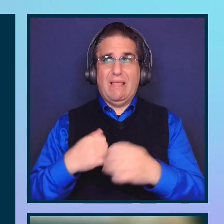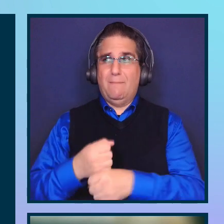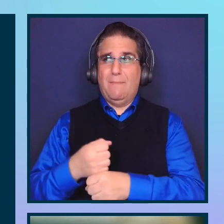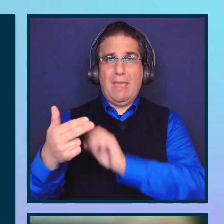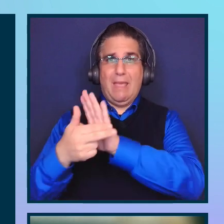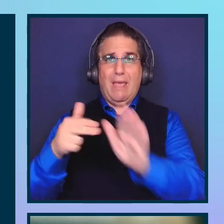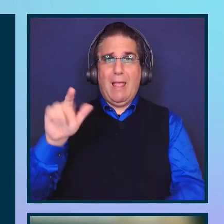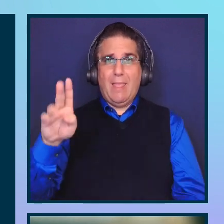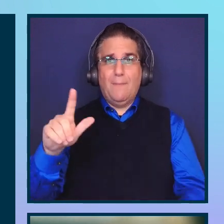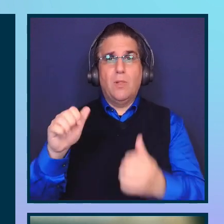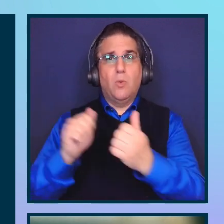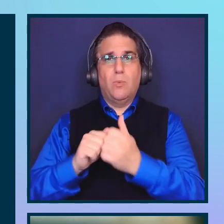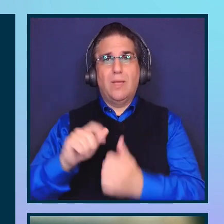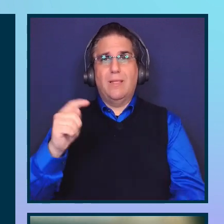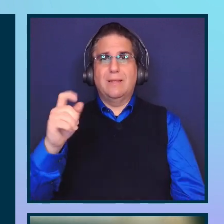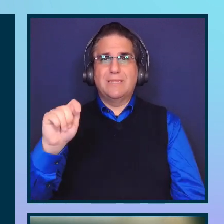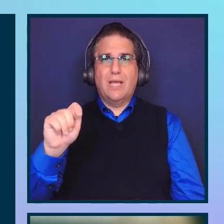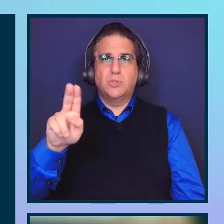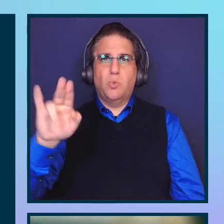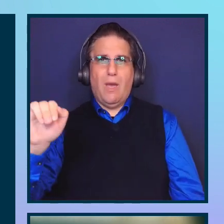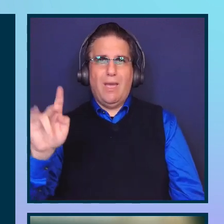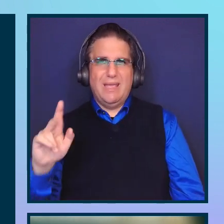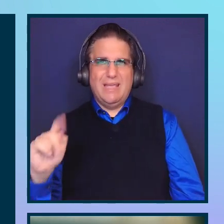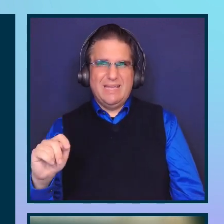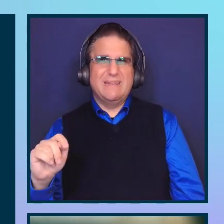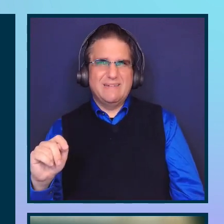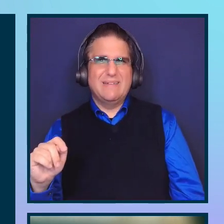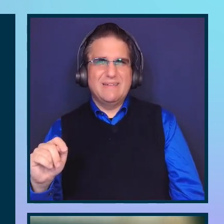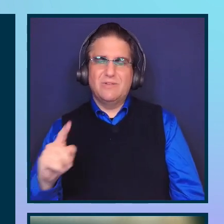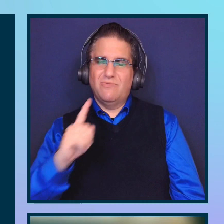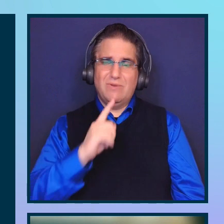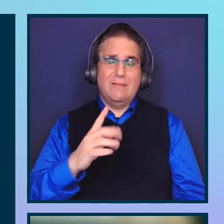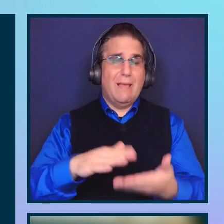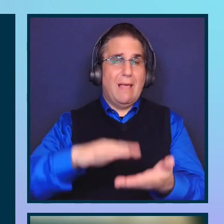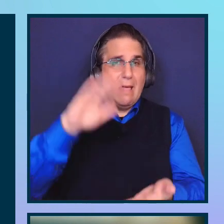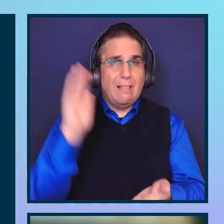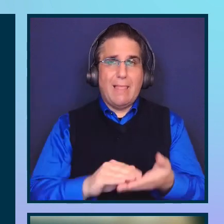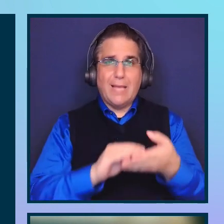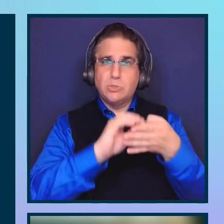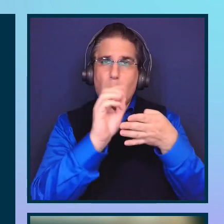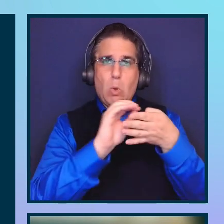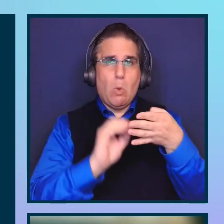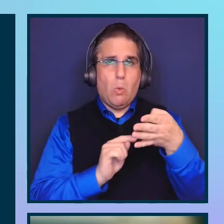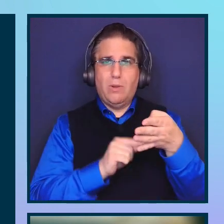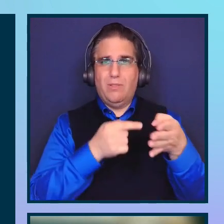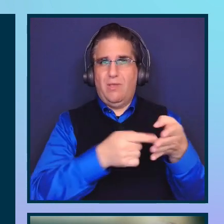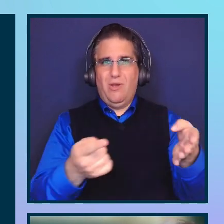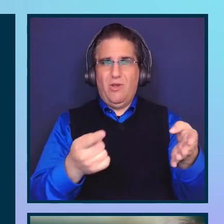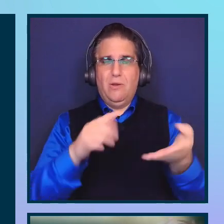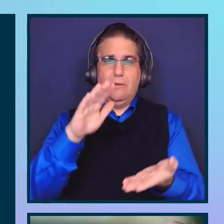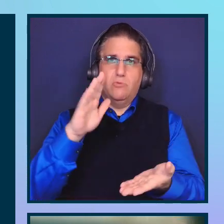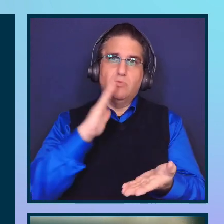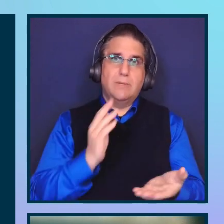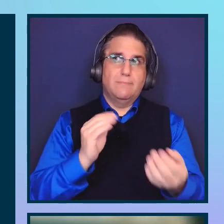think this is a really powerful example of just how much less code and how, just different Swiftui is